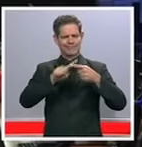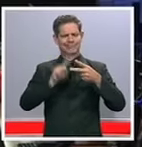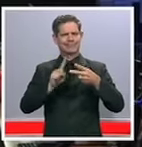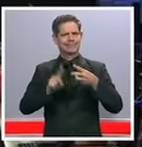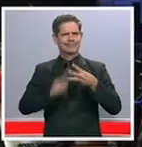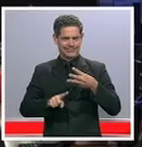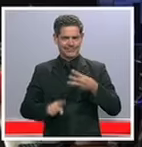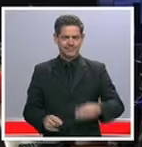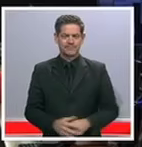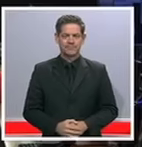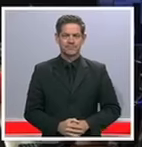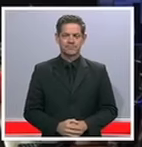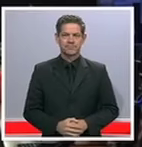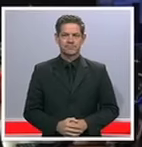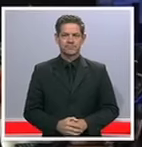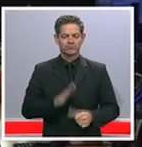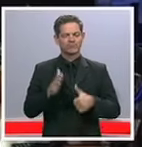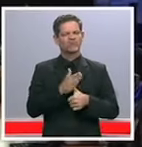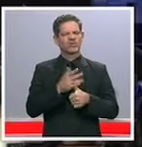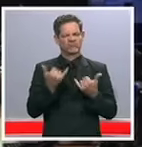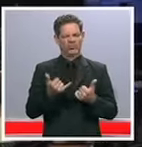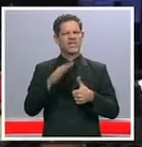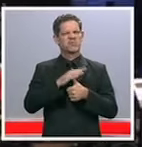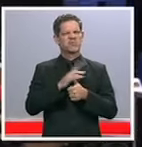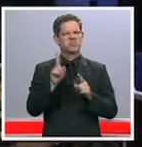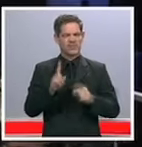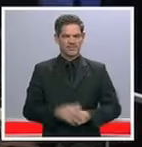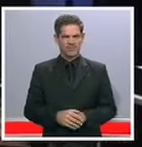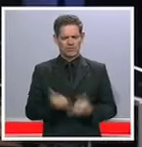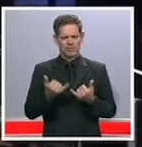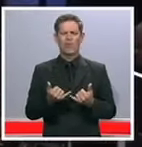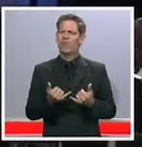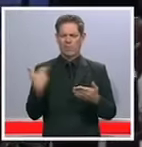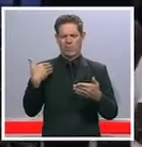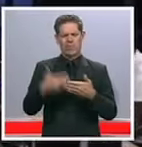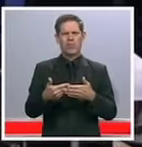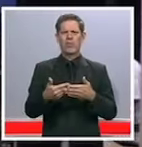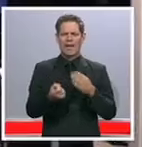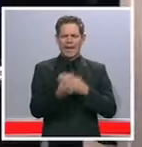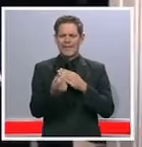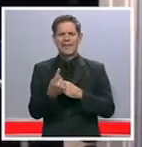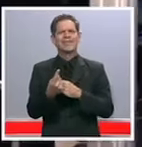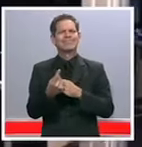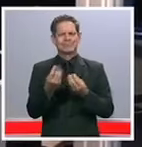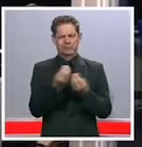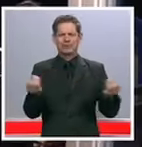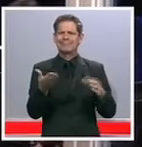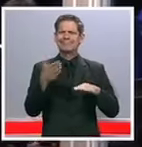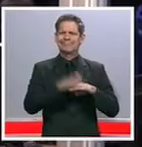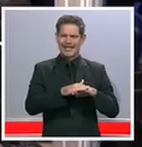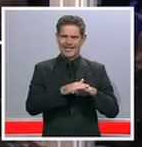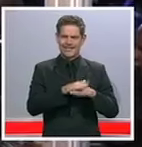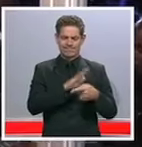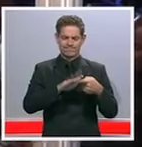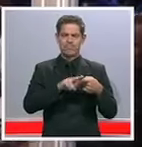and hashtag MostDef. But first, we start with this. It's been a tragic week of accidents that could have been prevented.